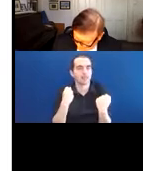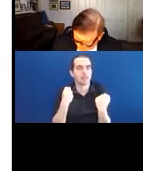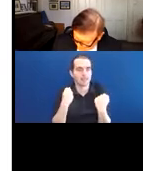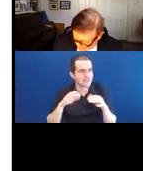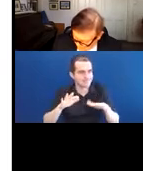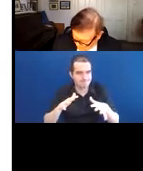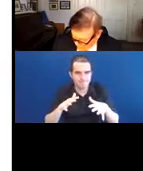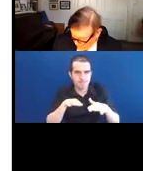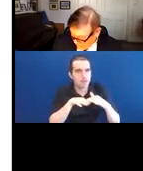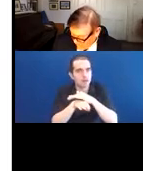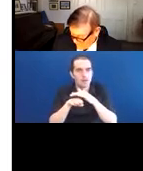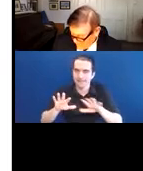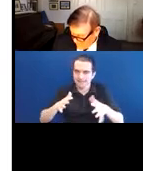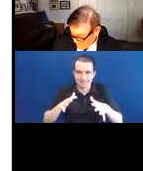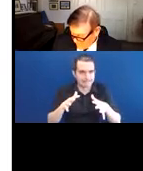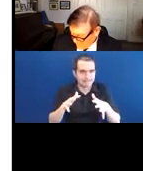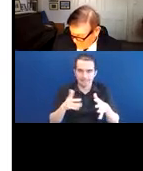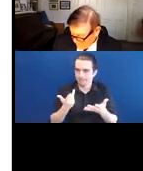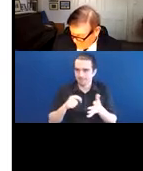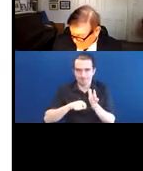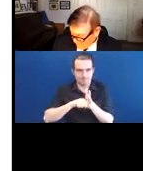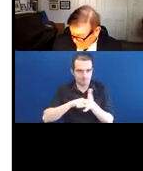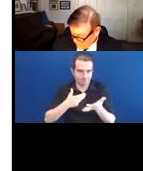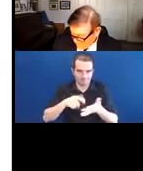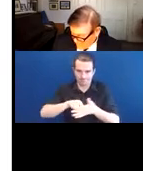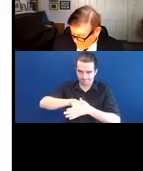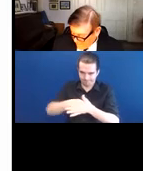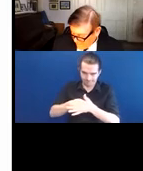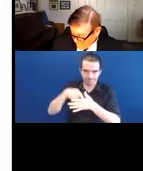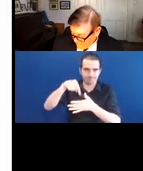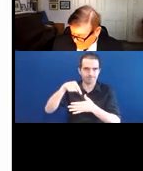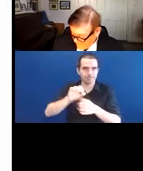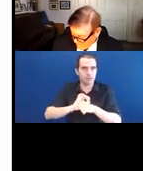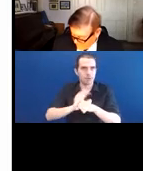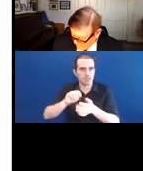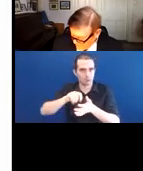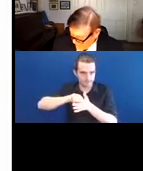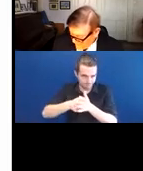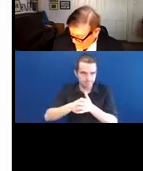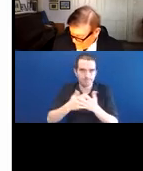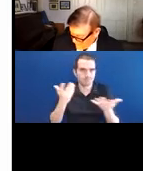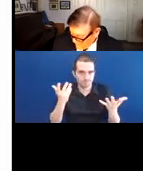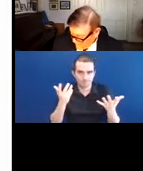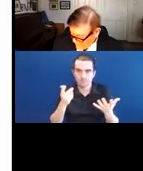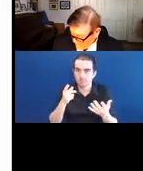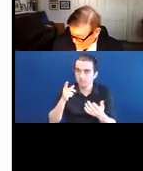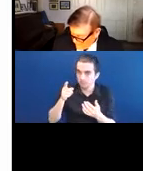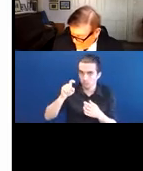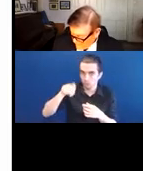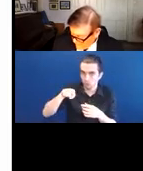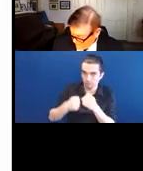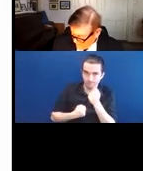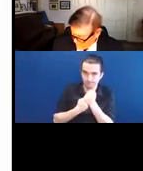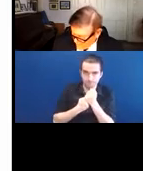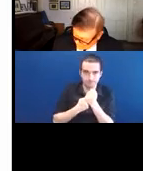to funds can afford and access the healthcare system. For those in rural areas, hospitals are far and devices are expensive for